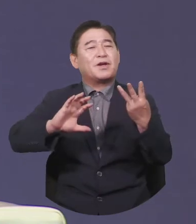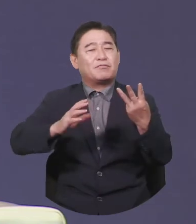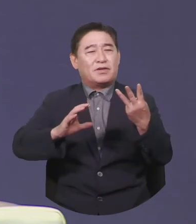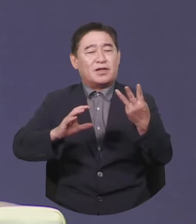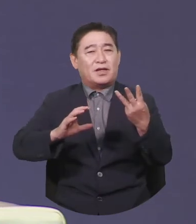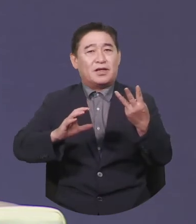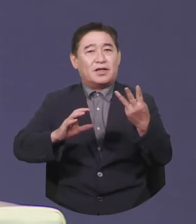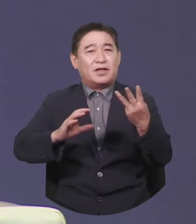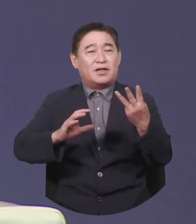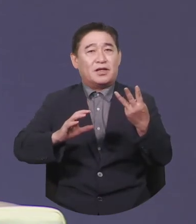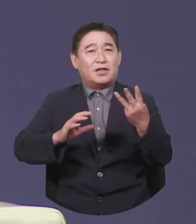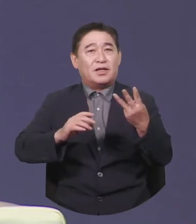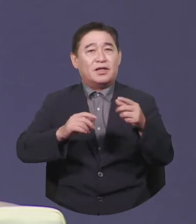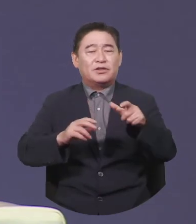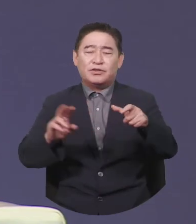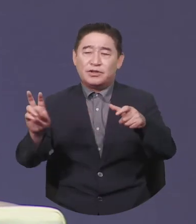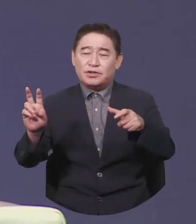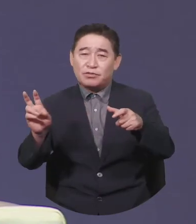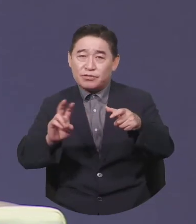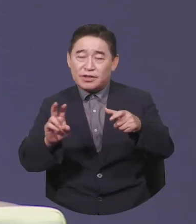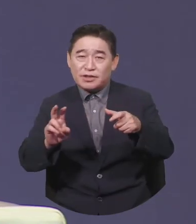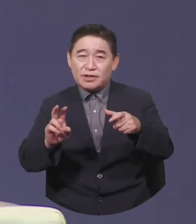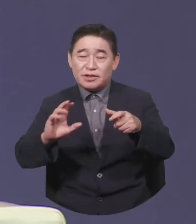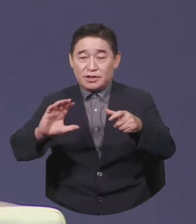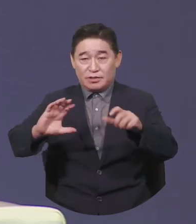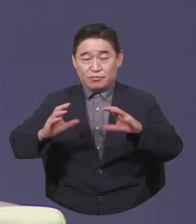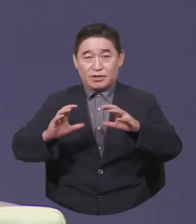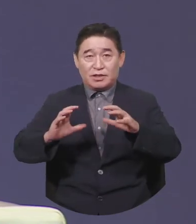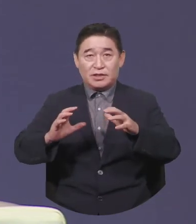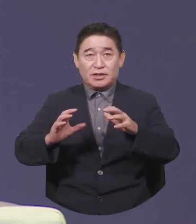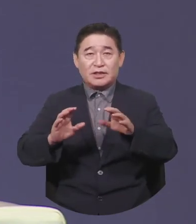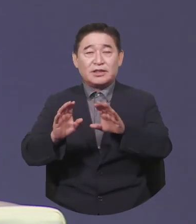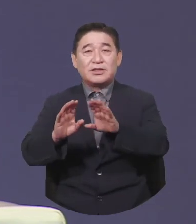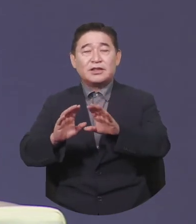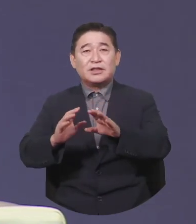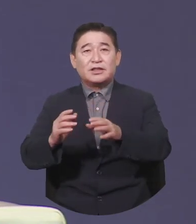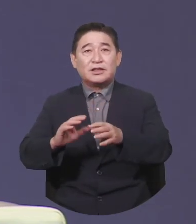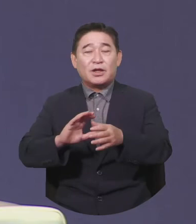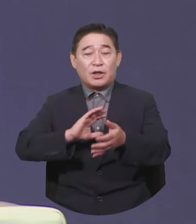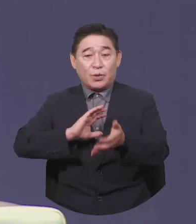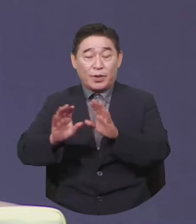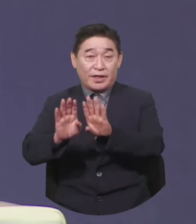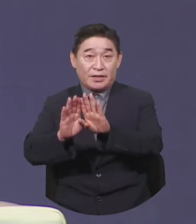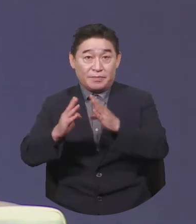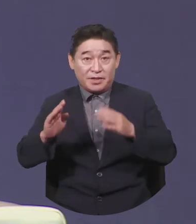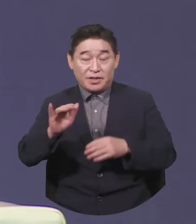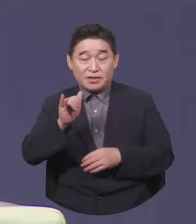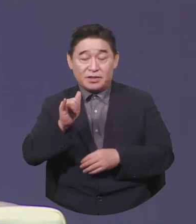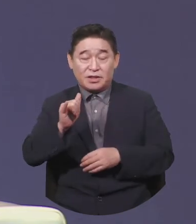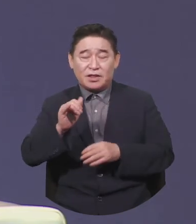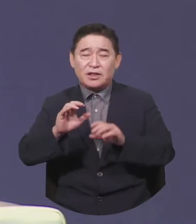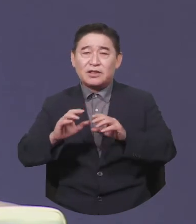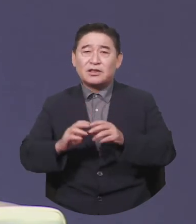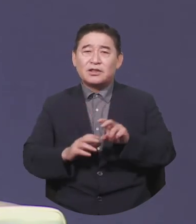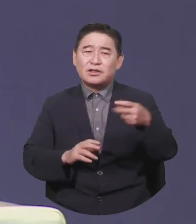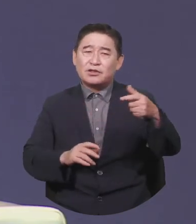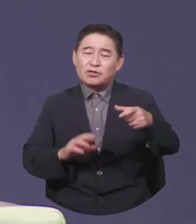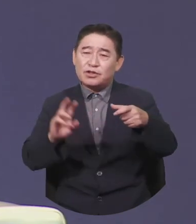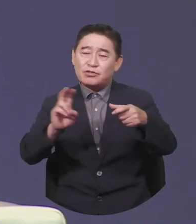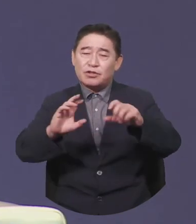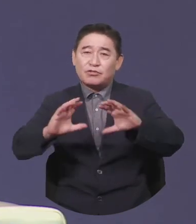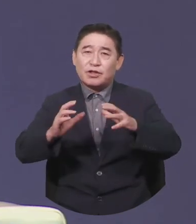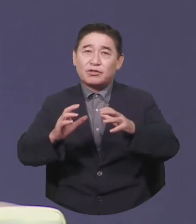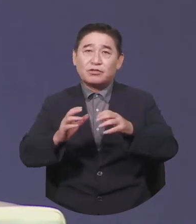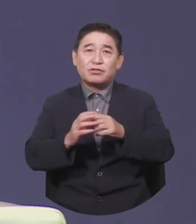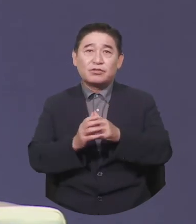the G20, I just want to add they're all members of the Development Center. So we can take the discussion very much there.